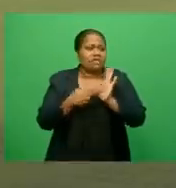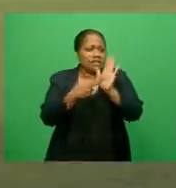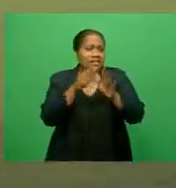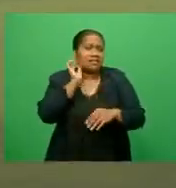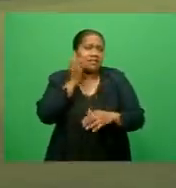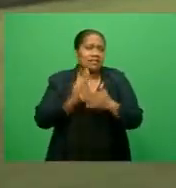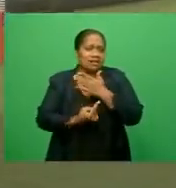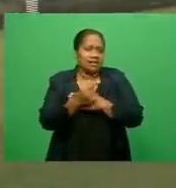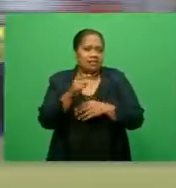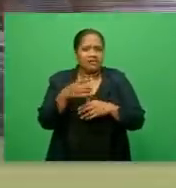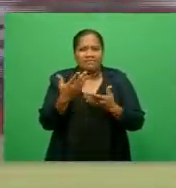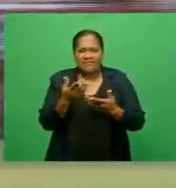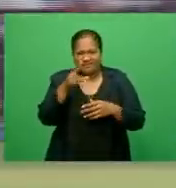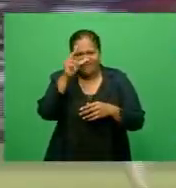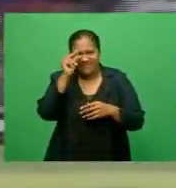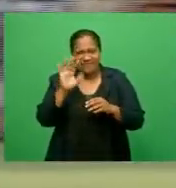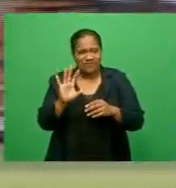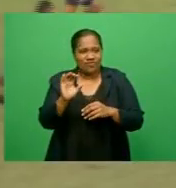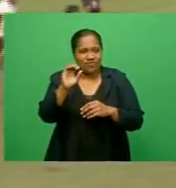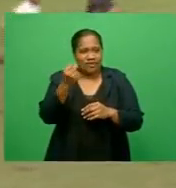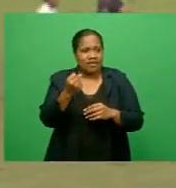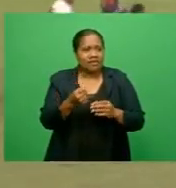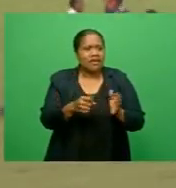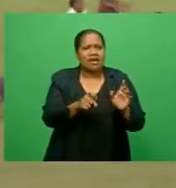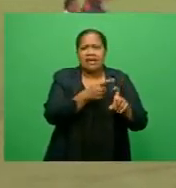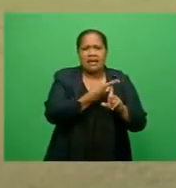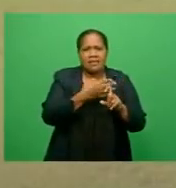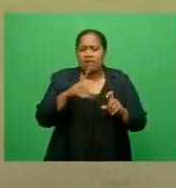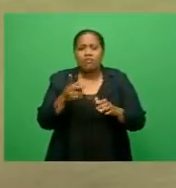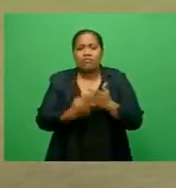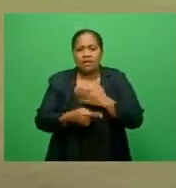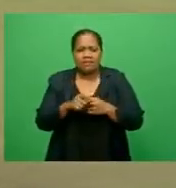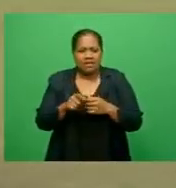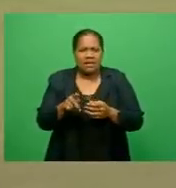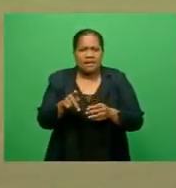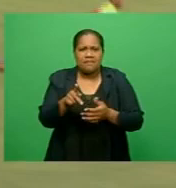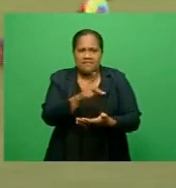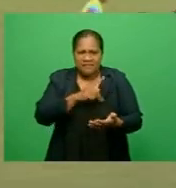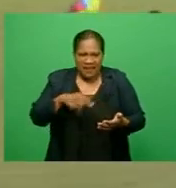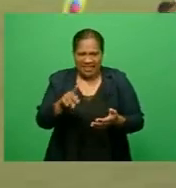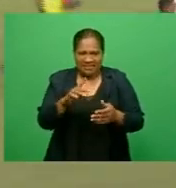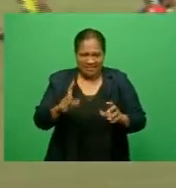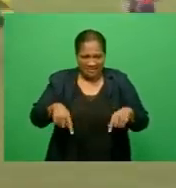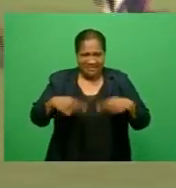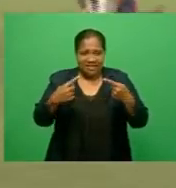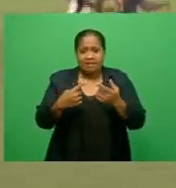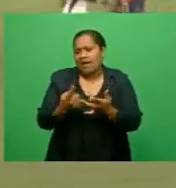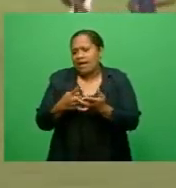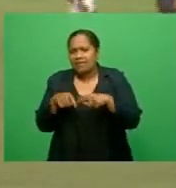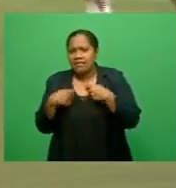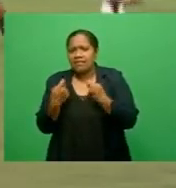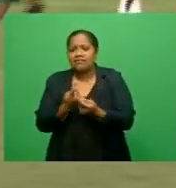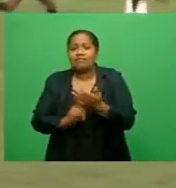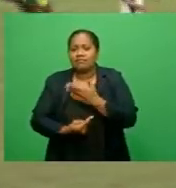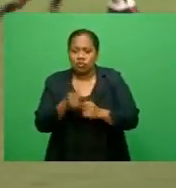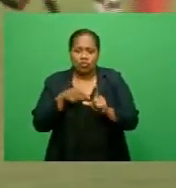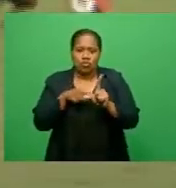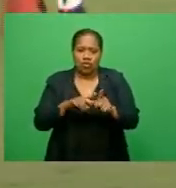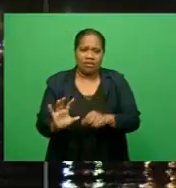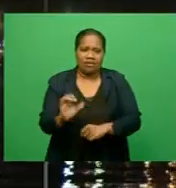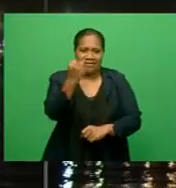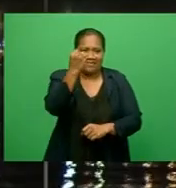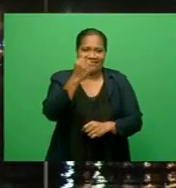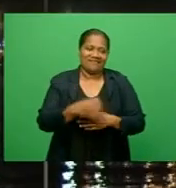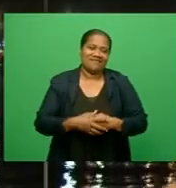winner, Tambandamu took out the plate final, and Malayang Boys scooped the youth competition. Tale Materkula, FBC